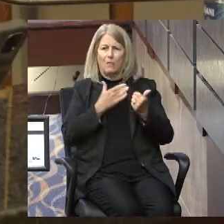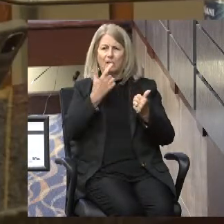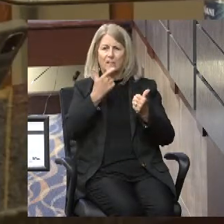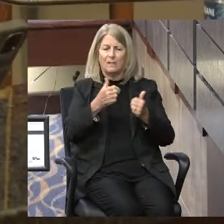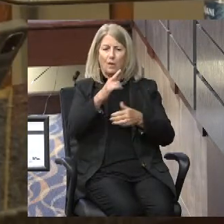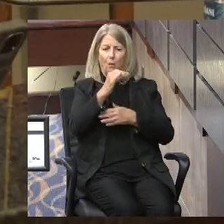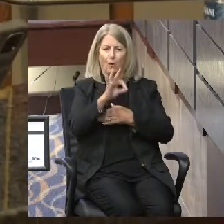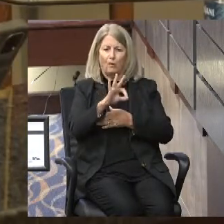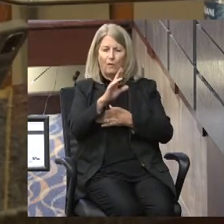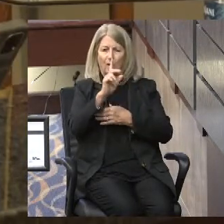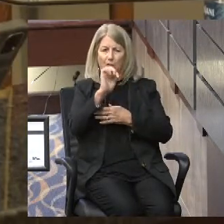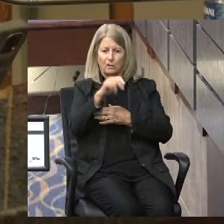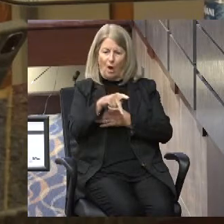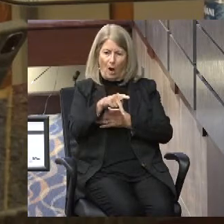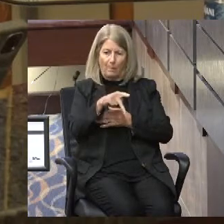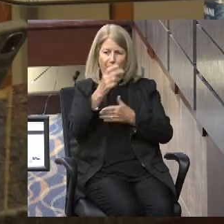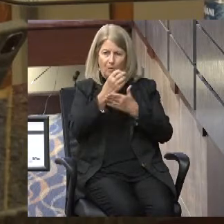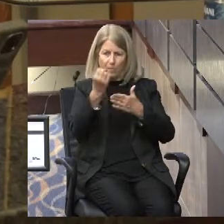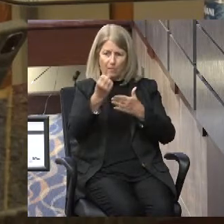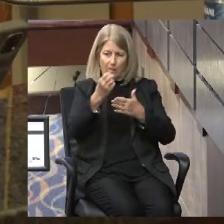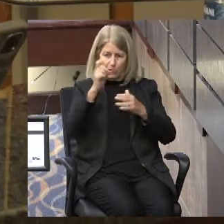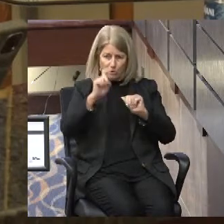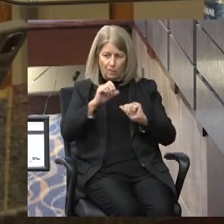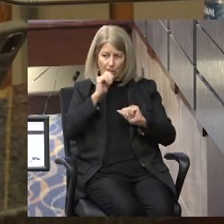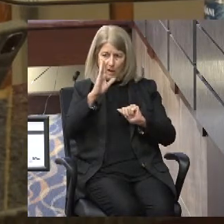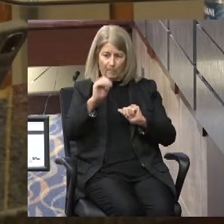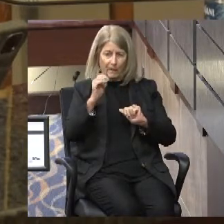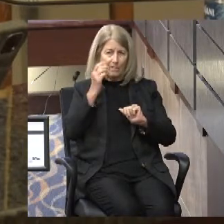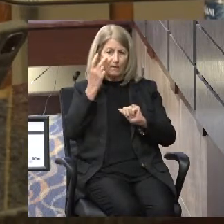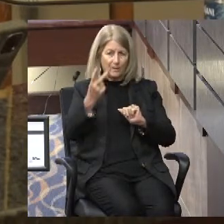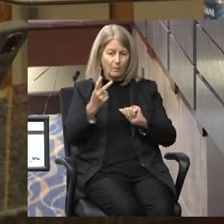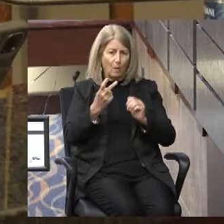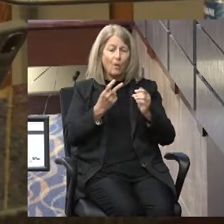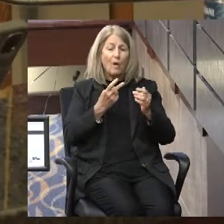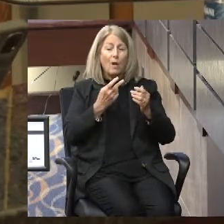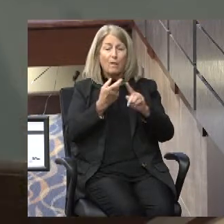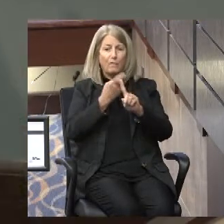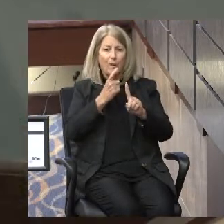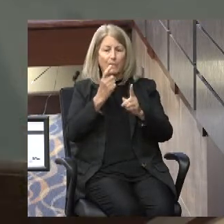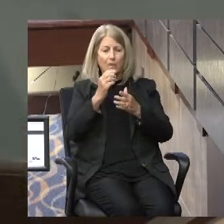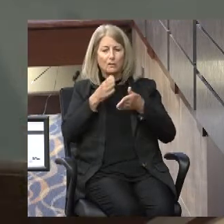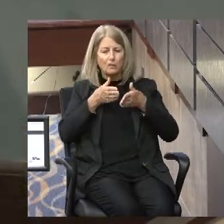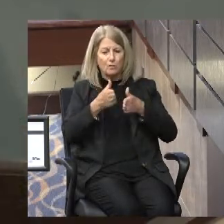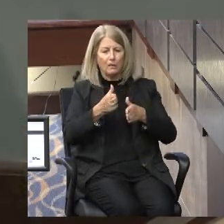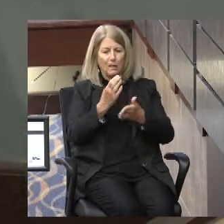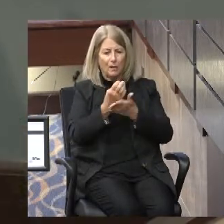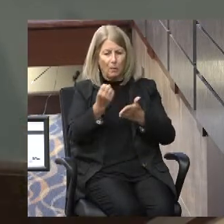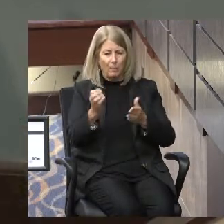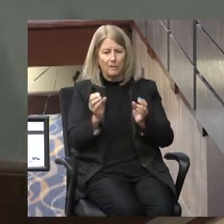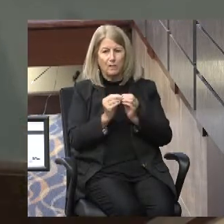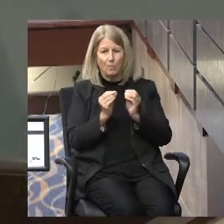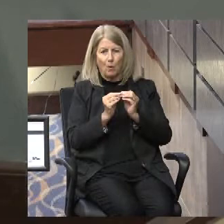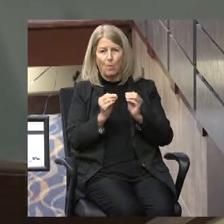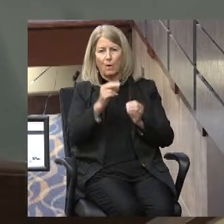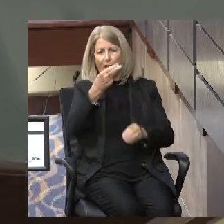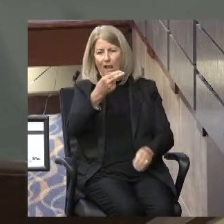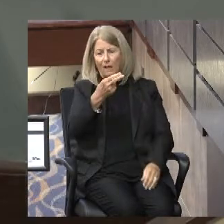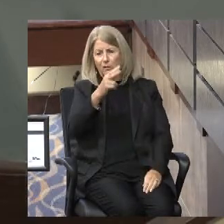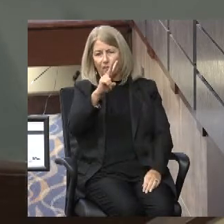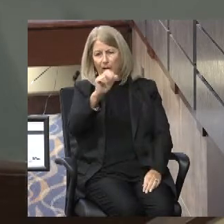shall not be visible from public streets, parking lots, or trails? Yeah, I think the equipment would be more of your HVAC